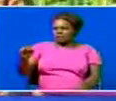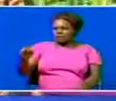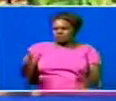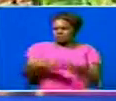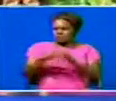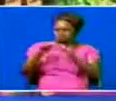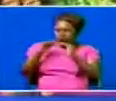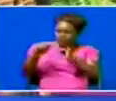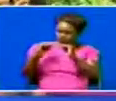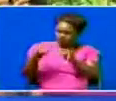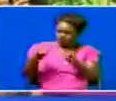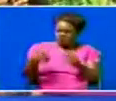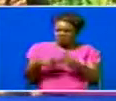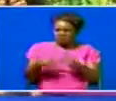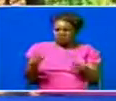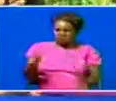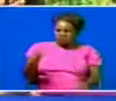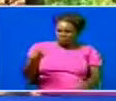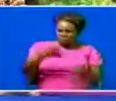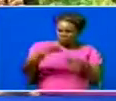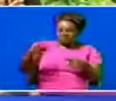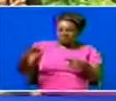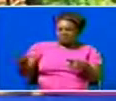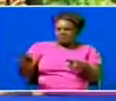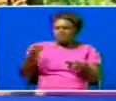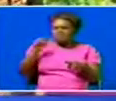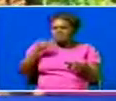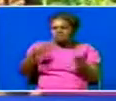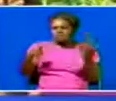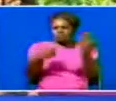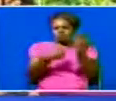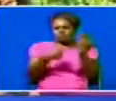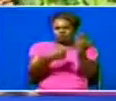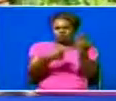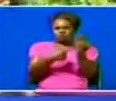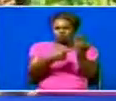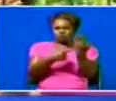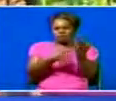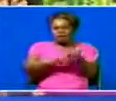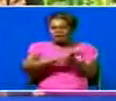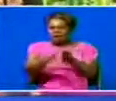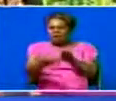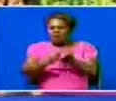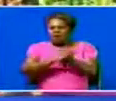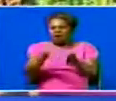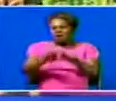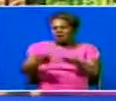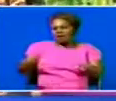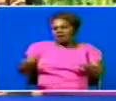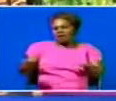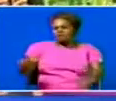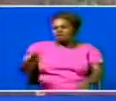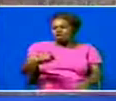and trainings, tukaanza kupanda mboga tukitumia new technology, wanafanya mulching, wanapanda all